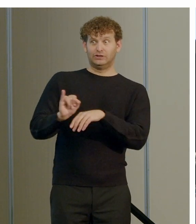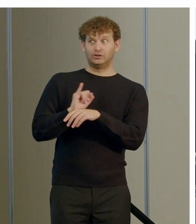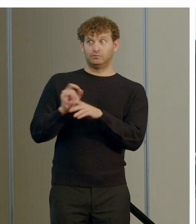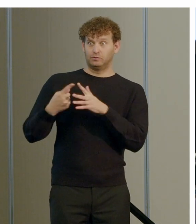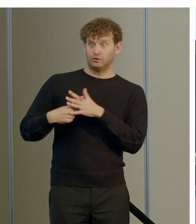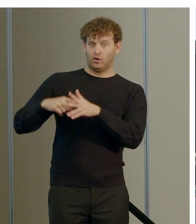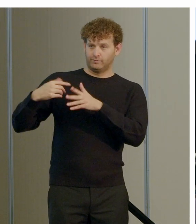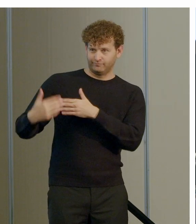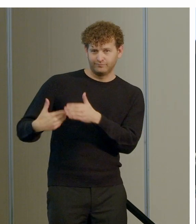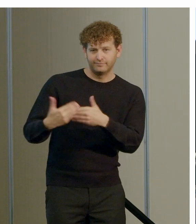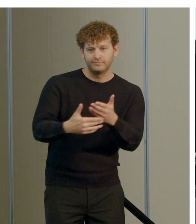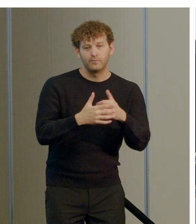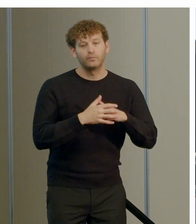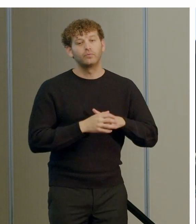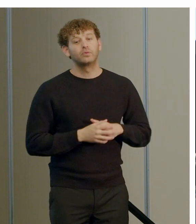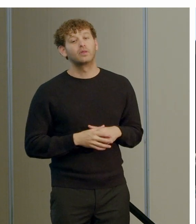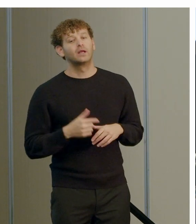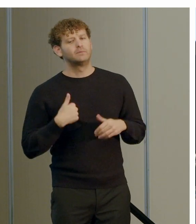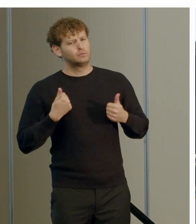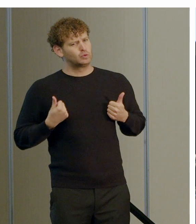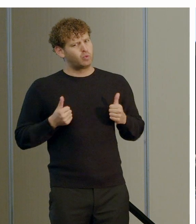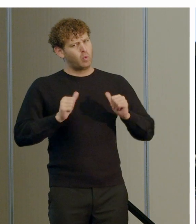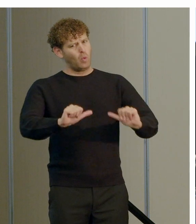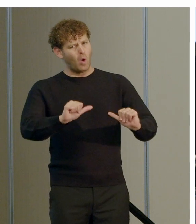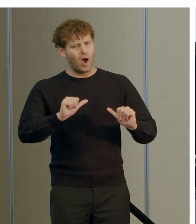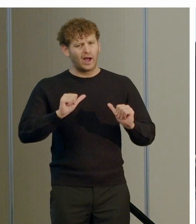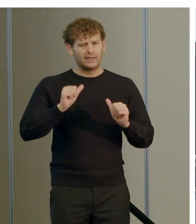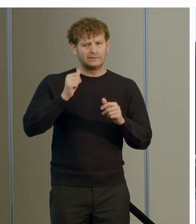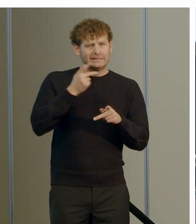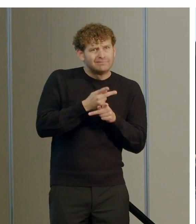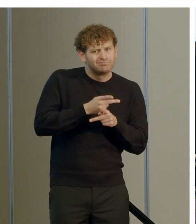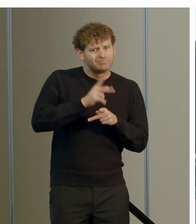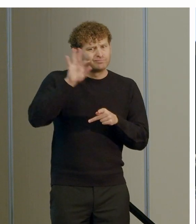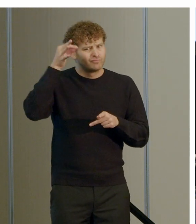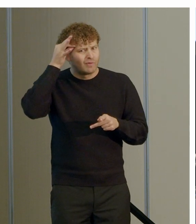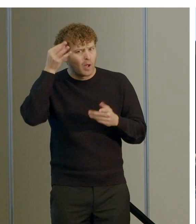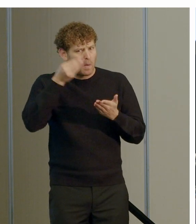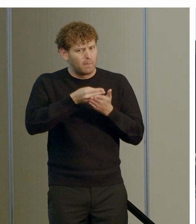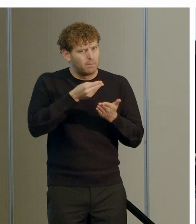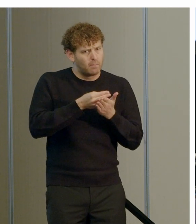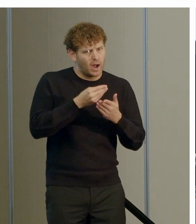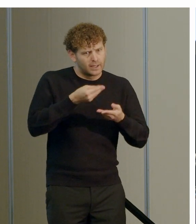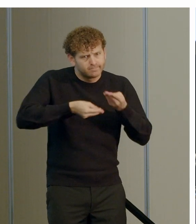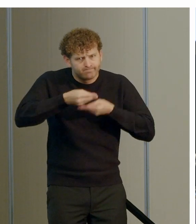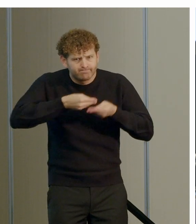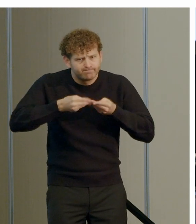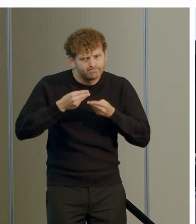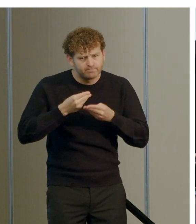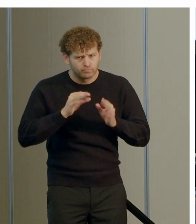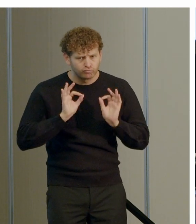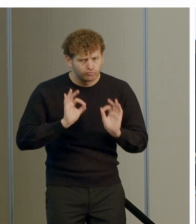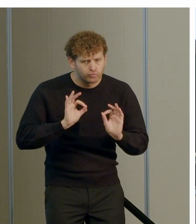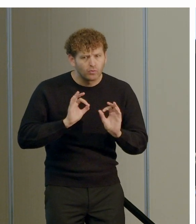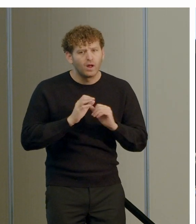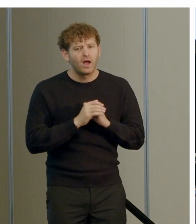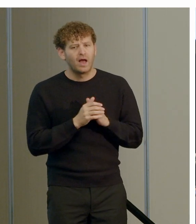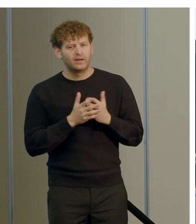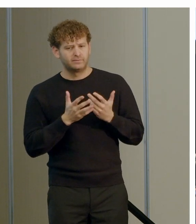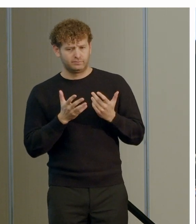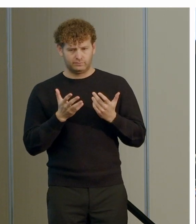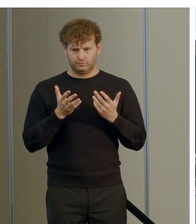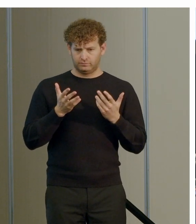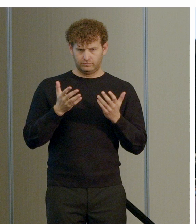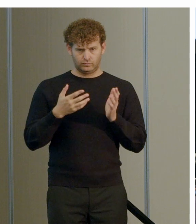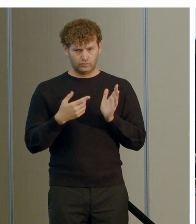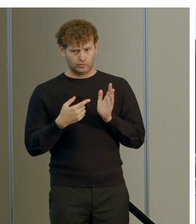not only of the federal dollar, but showing the benefits to humankind of what we are doing. And the collaboration is a